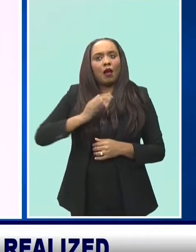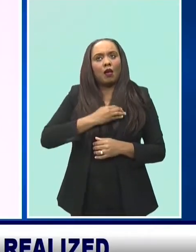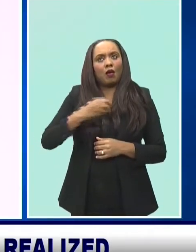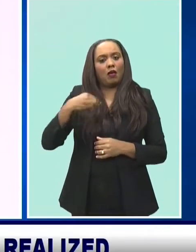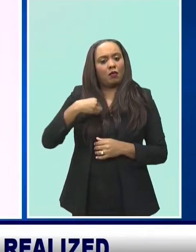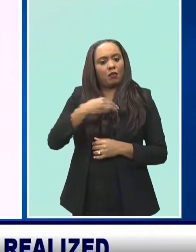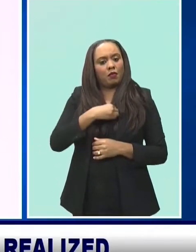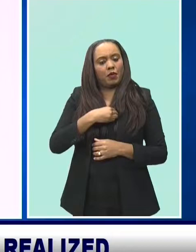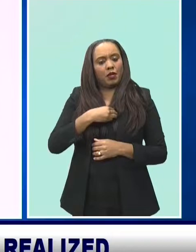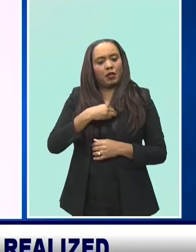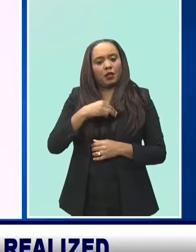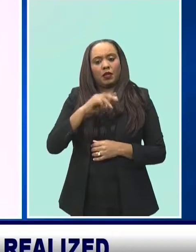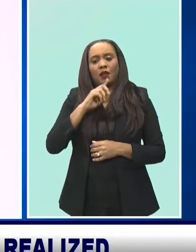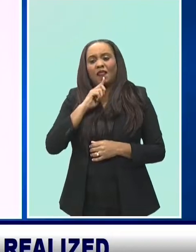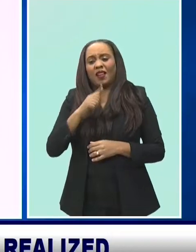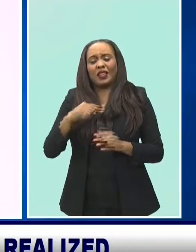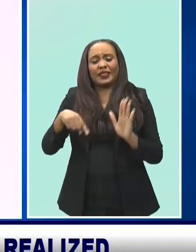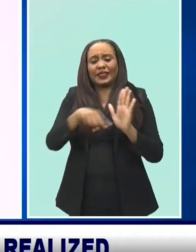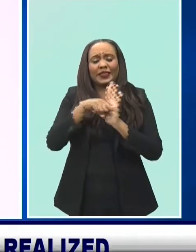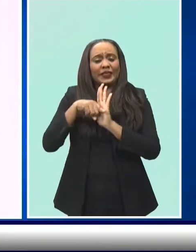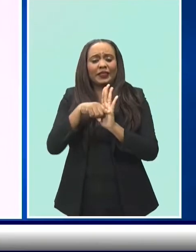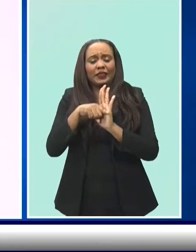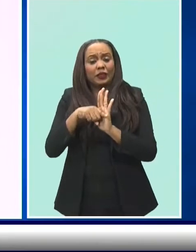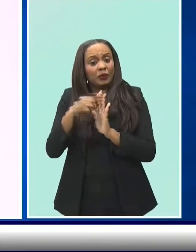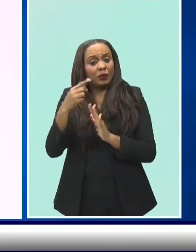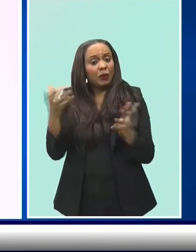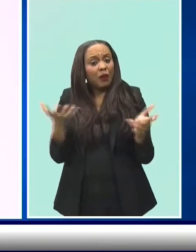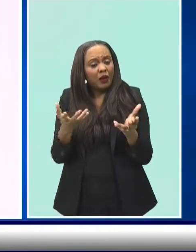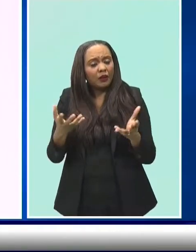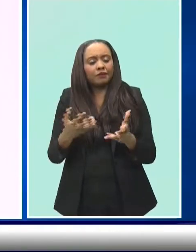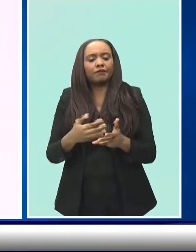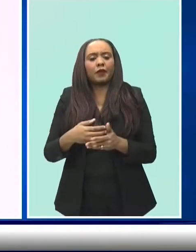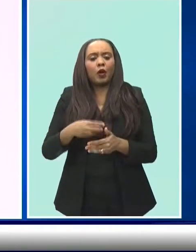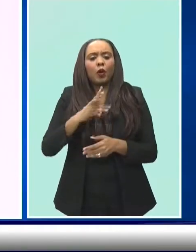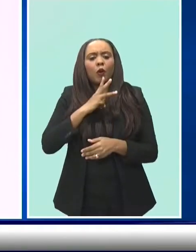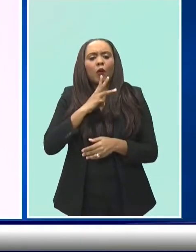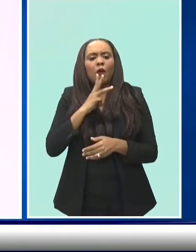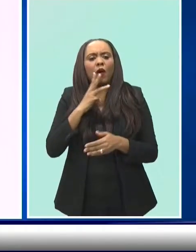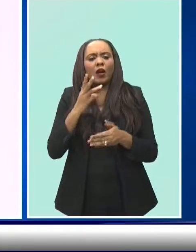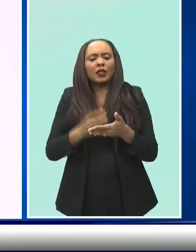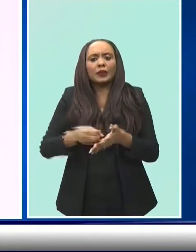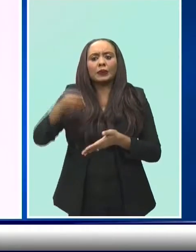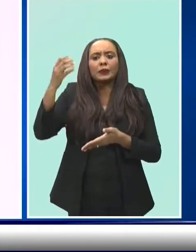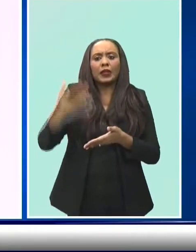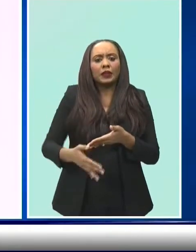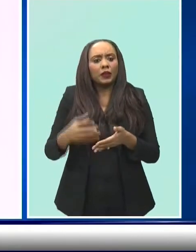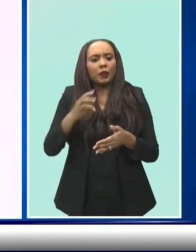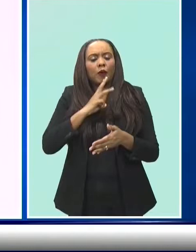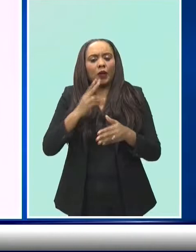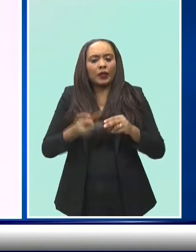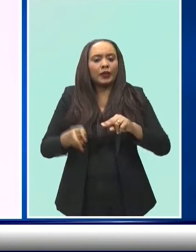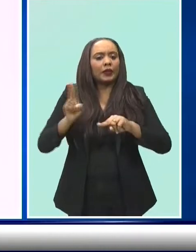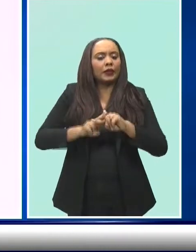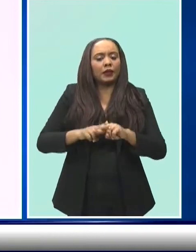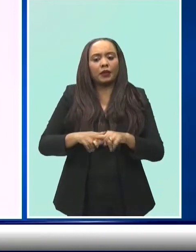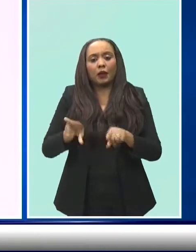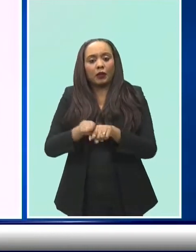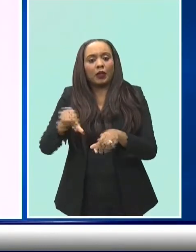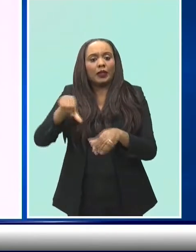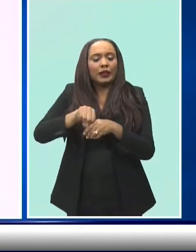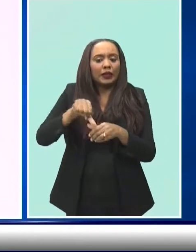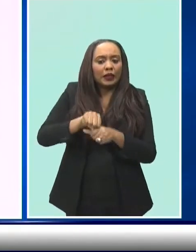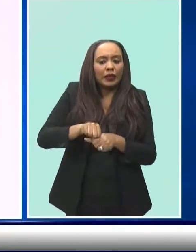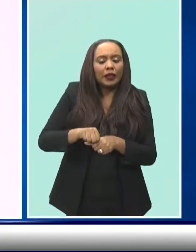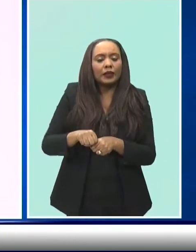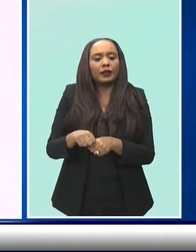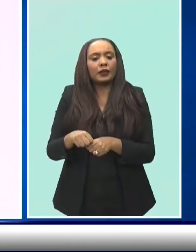by increased commercial water rates, the levy on petrol, and the continued tax on